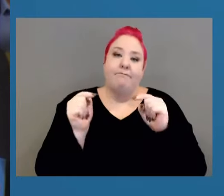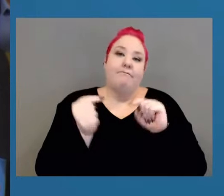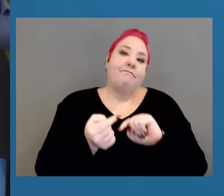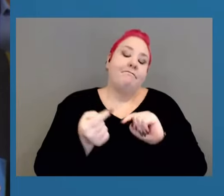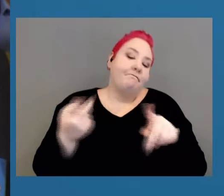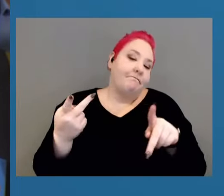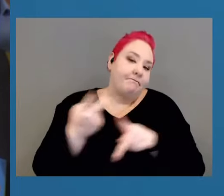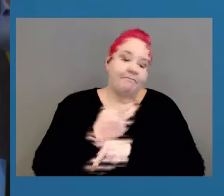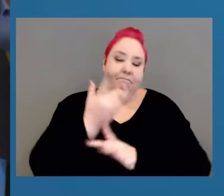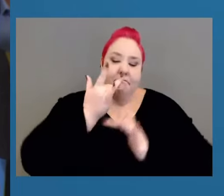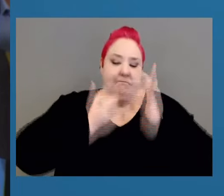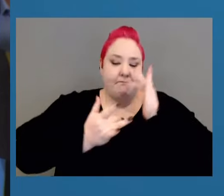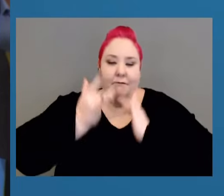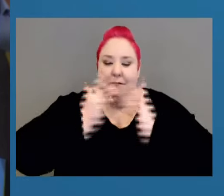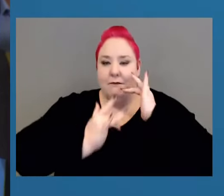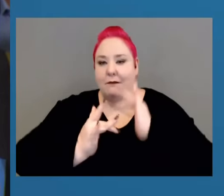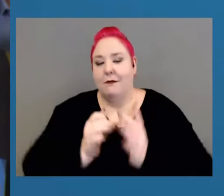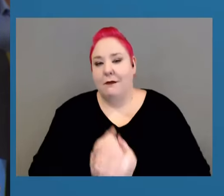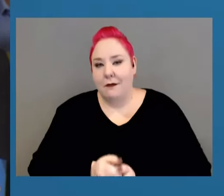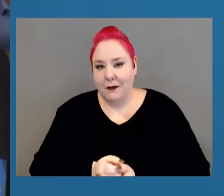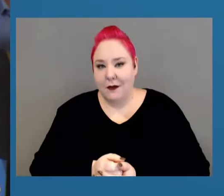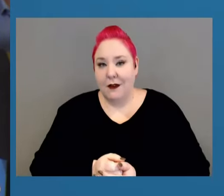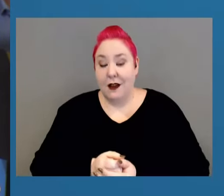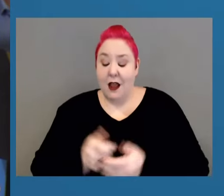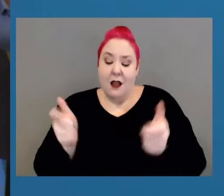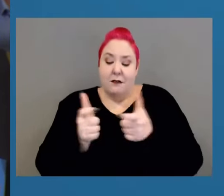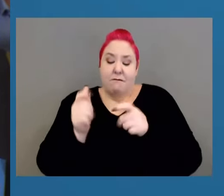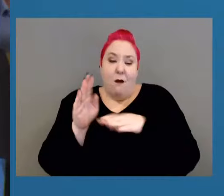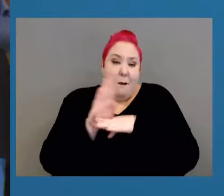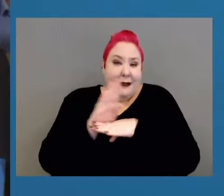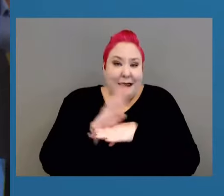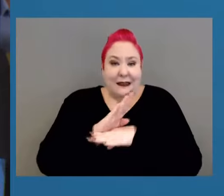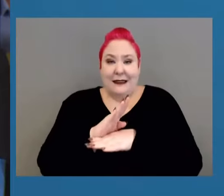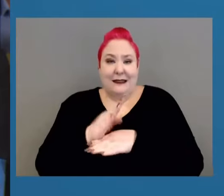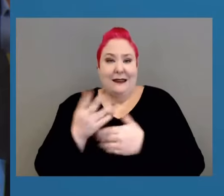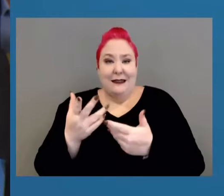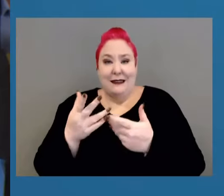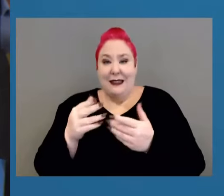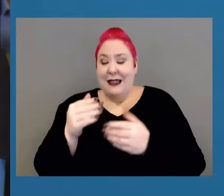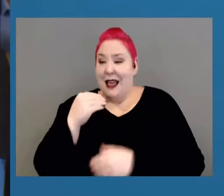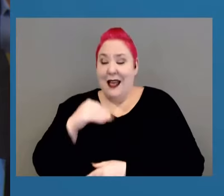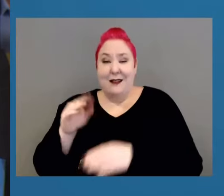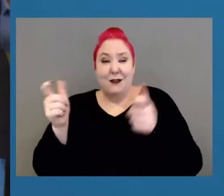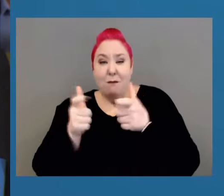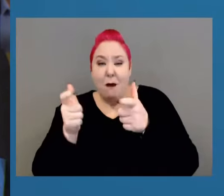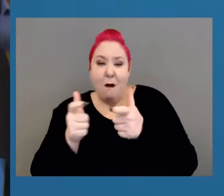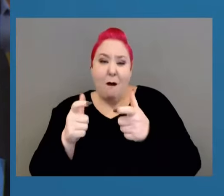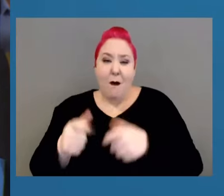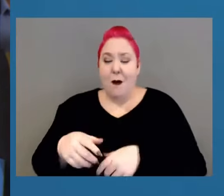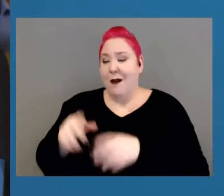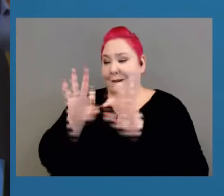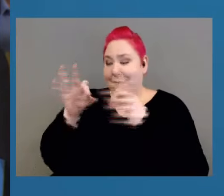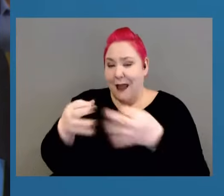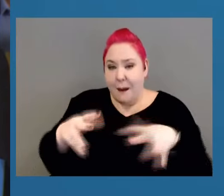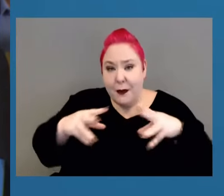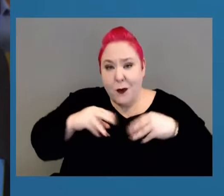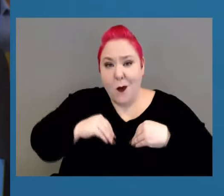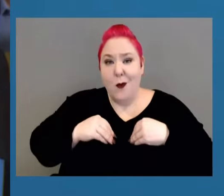And the small businesses, the mom and pop shops, the bodegas, or even walk in with their food